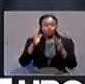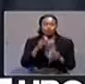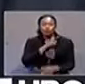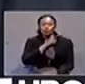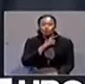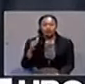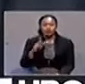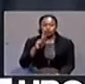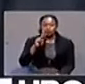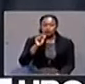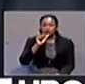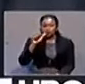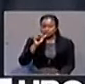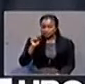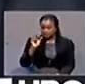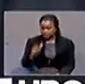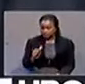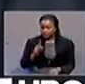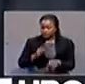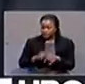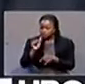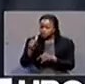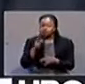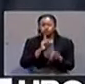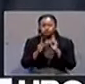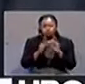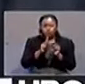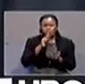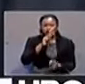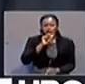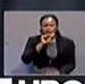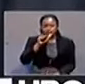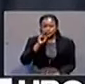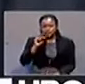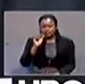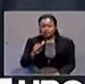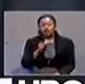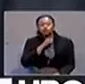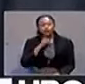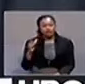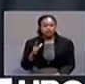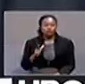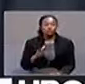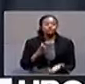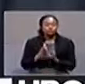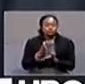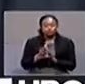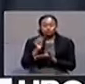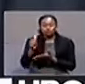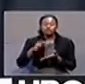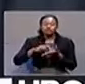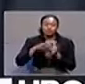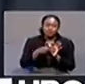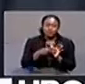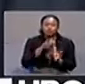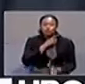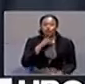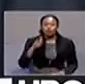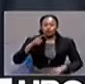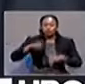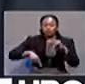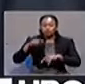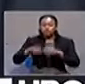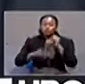Diocese. Madam Speaker, when you talk about Kasana Luwero Diocese, you mean Luwero Political